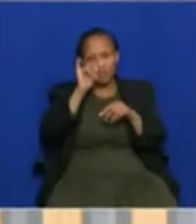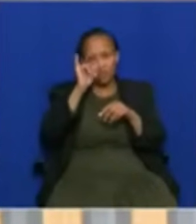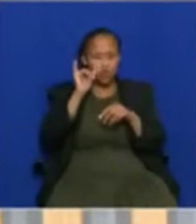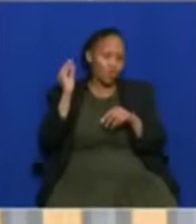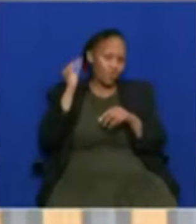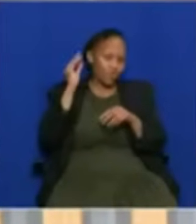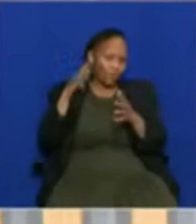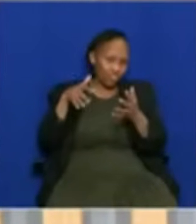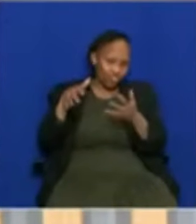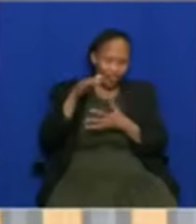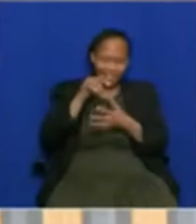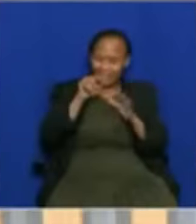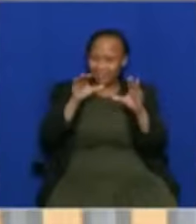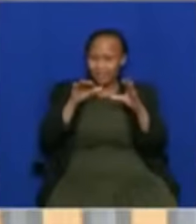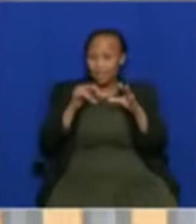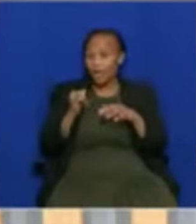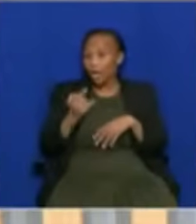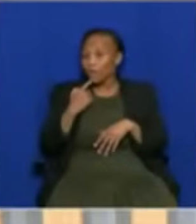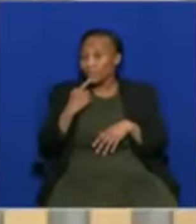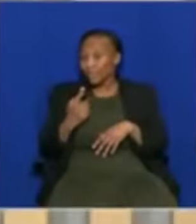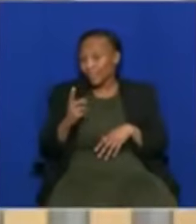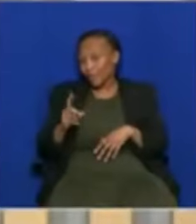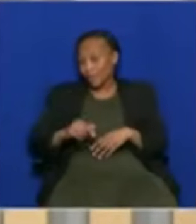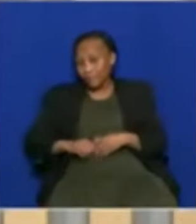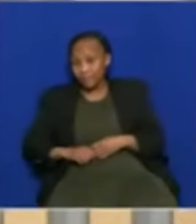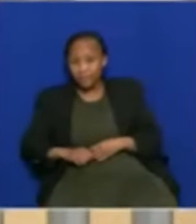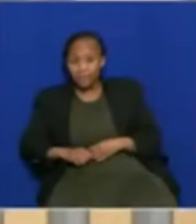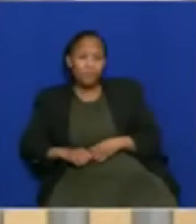that? Thank you, Chair, Commissioners.